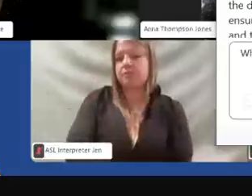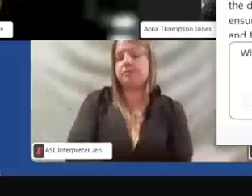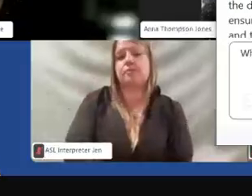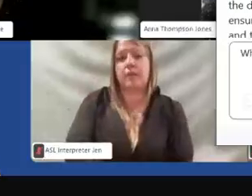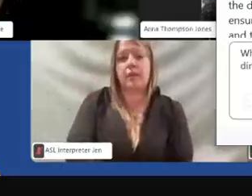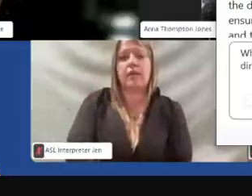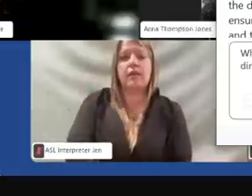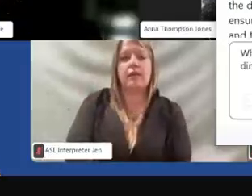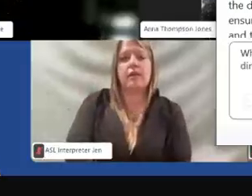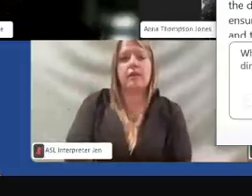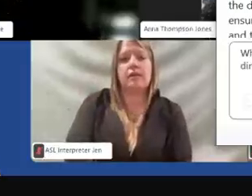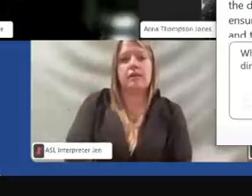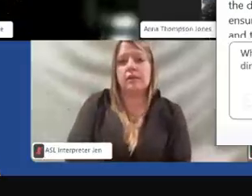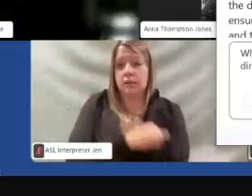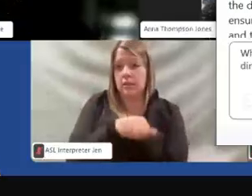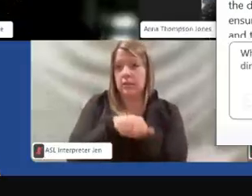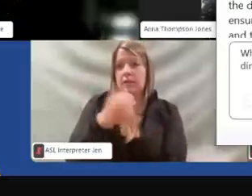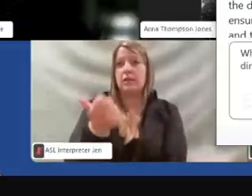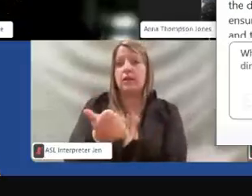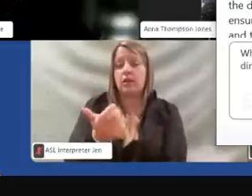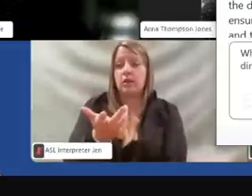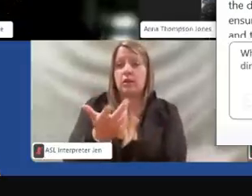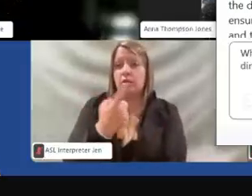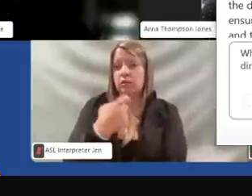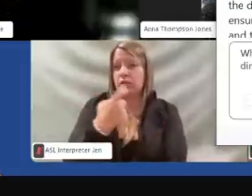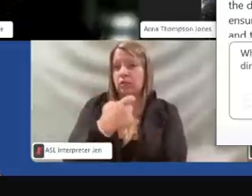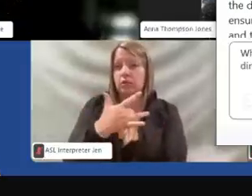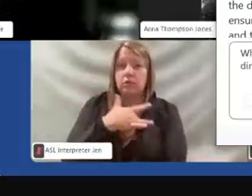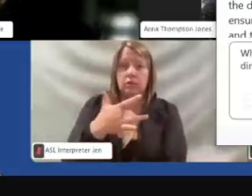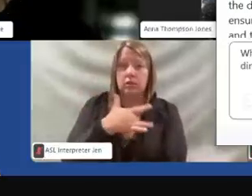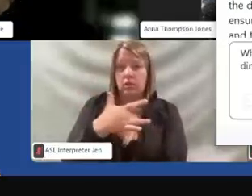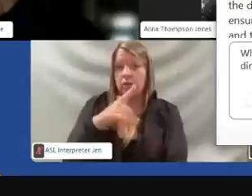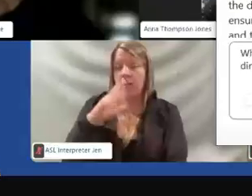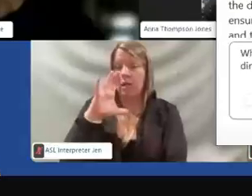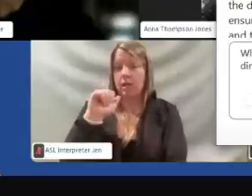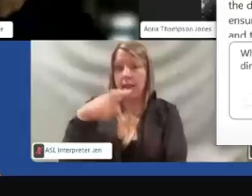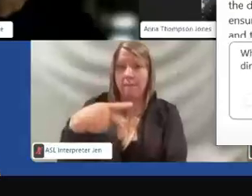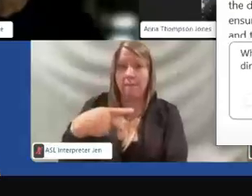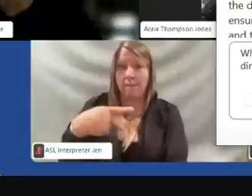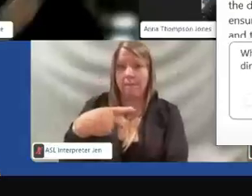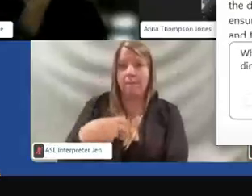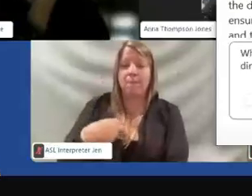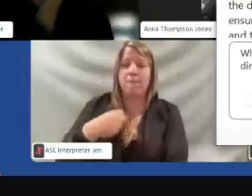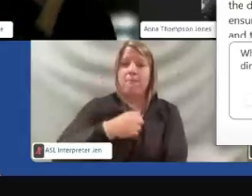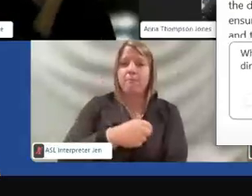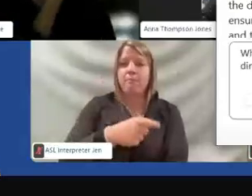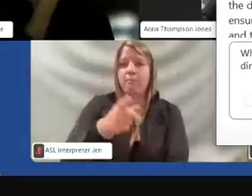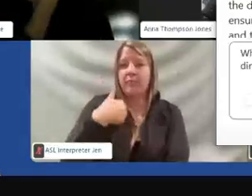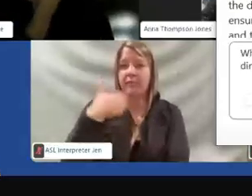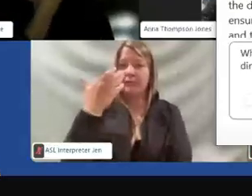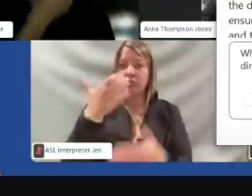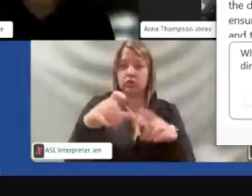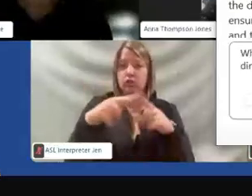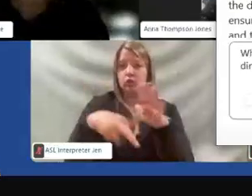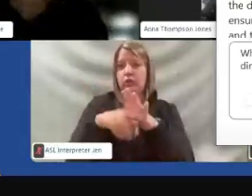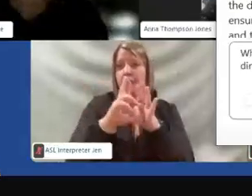yeah. Any other questions, concerns about the cap, or if you've had a chance to look at the policy